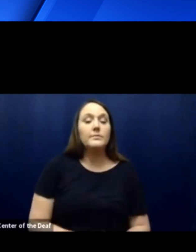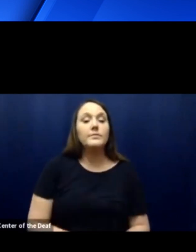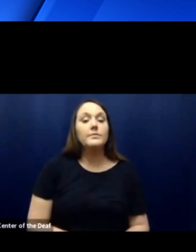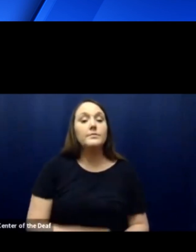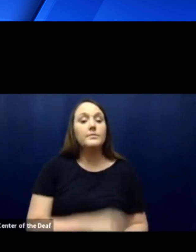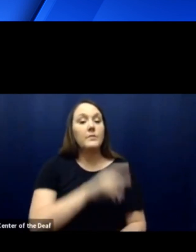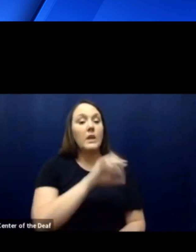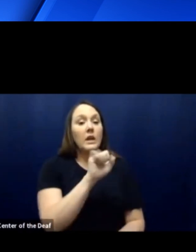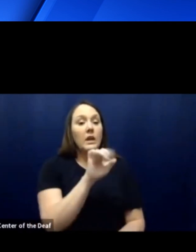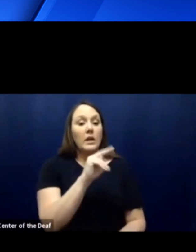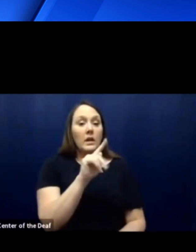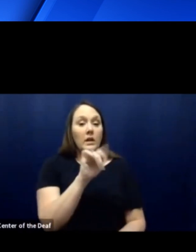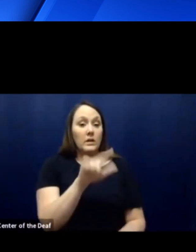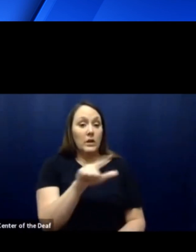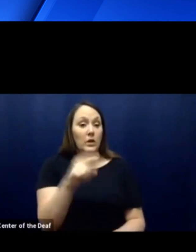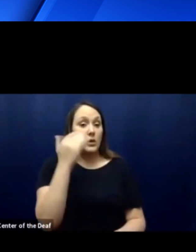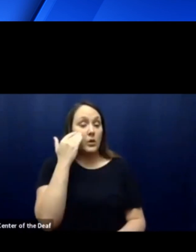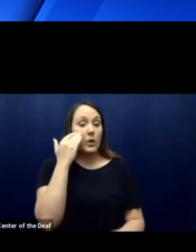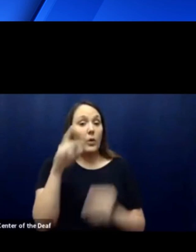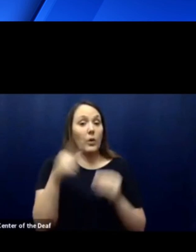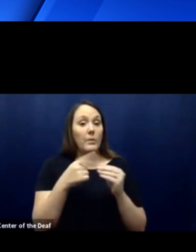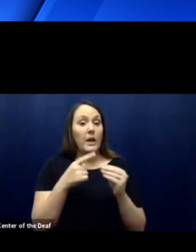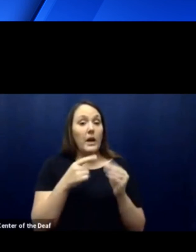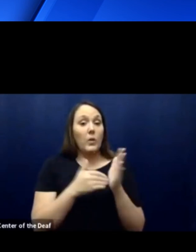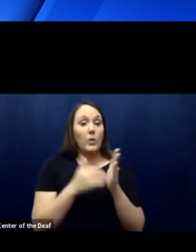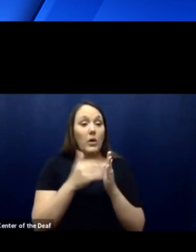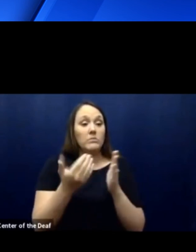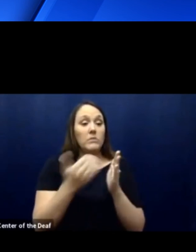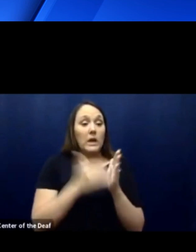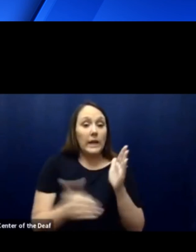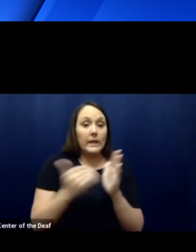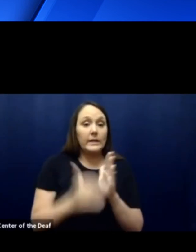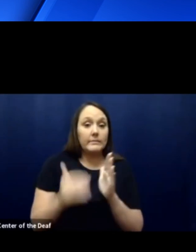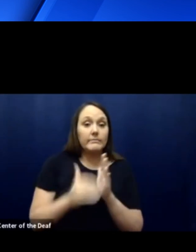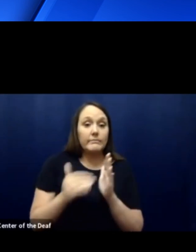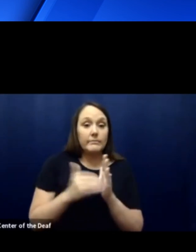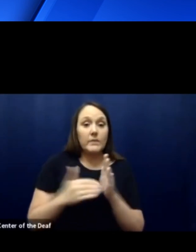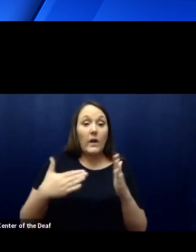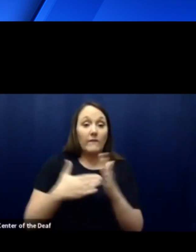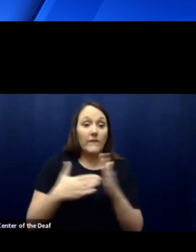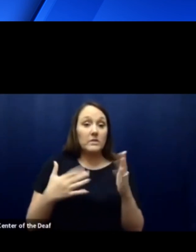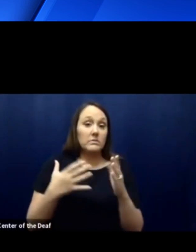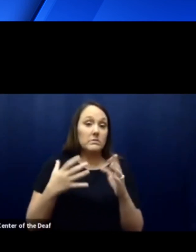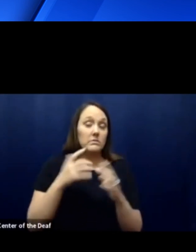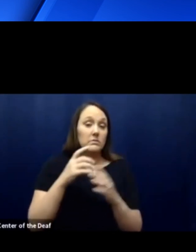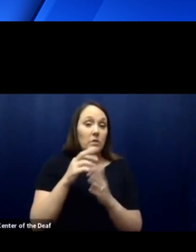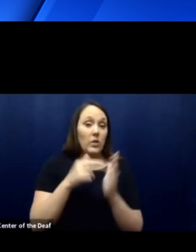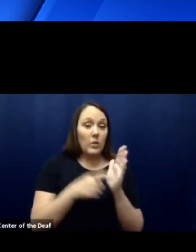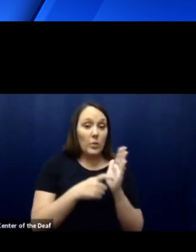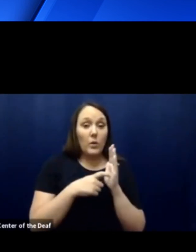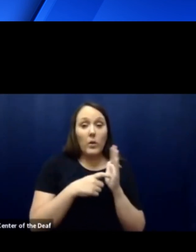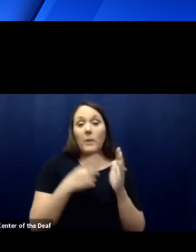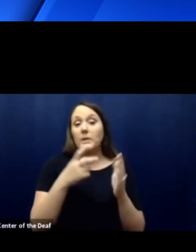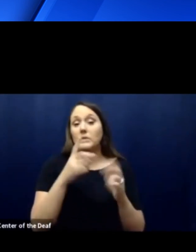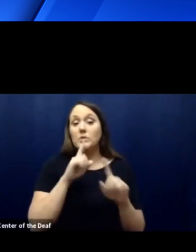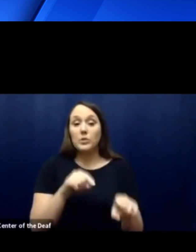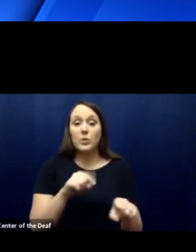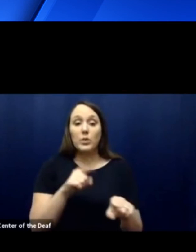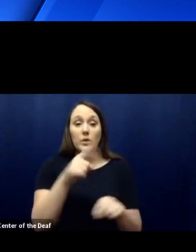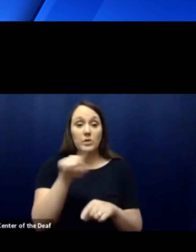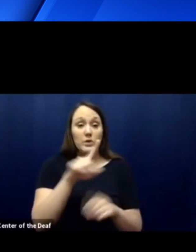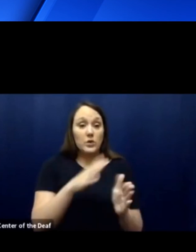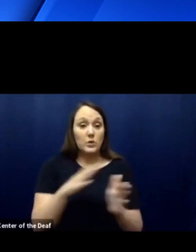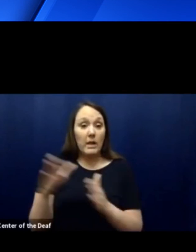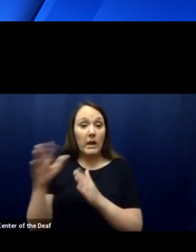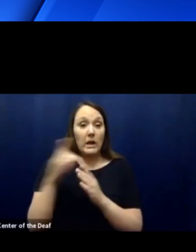a follow-up question. Are you aware of repeat offenders against Board of Health orders? And if so, are you coordinating a response to repeat offenders with the city